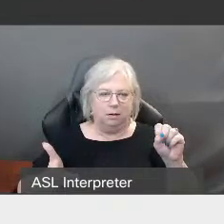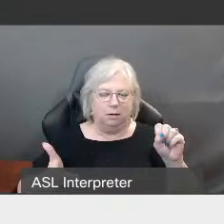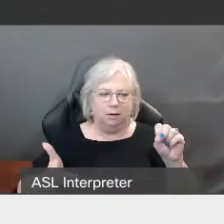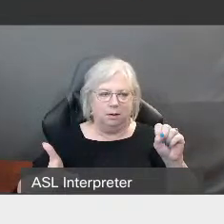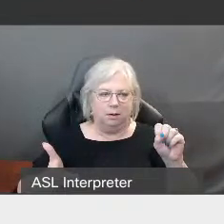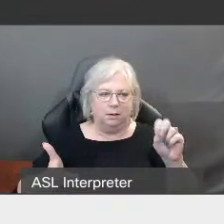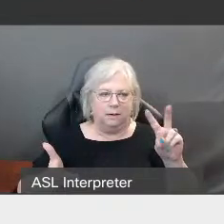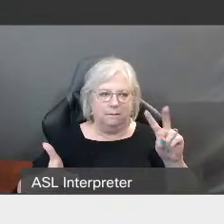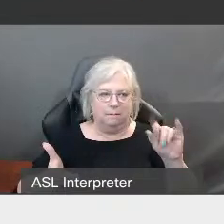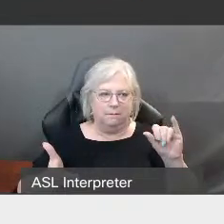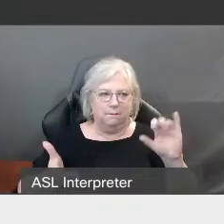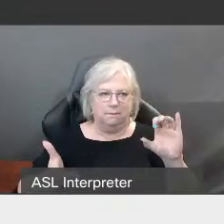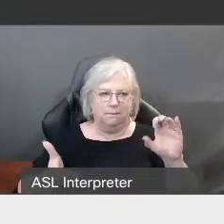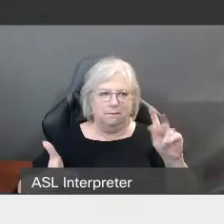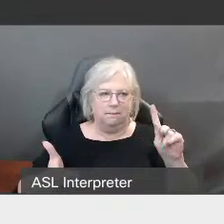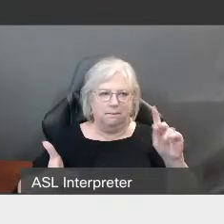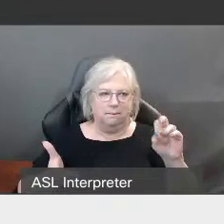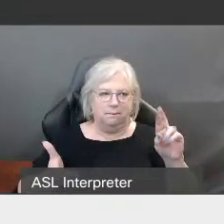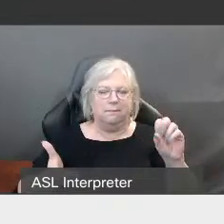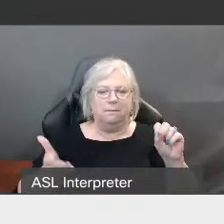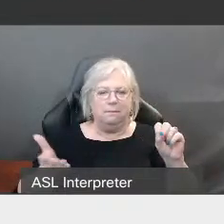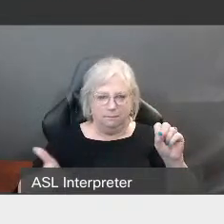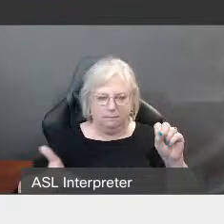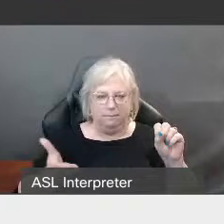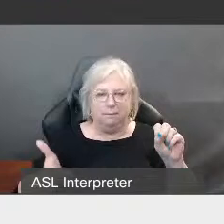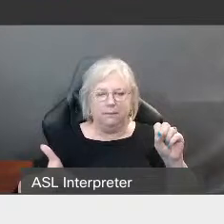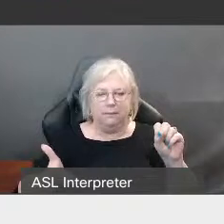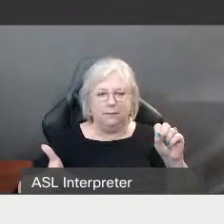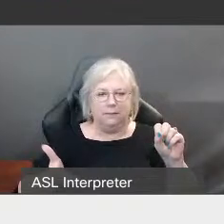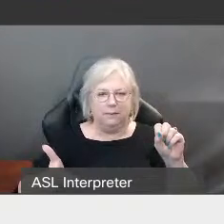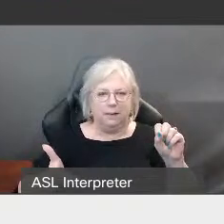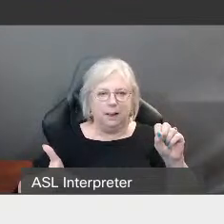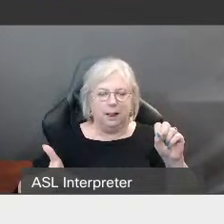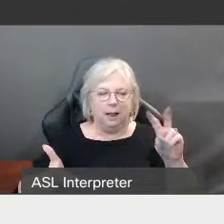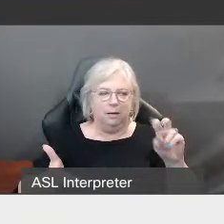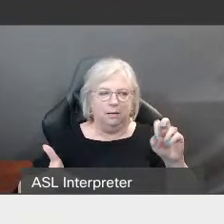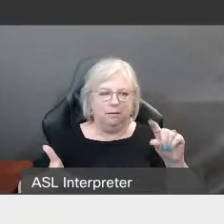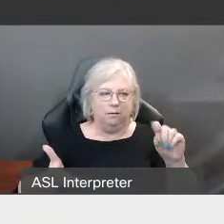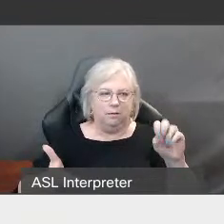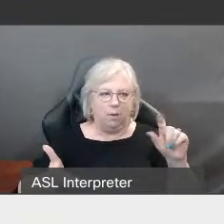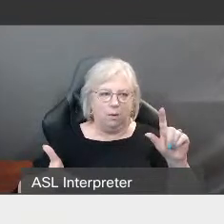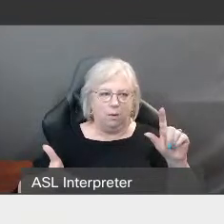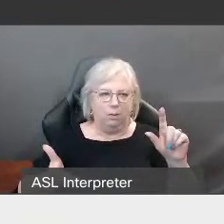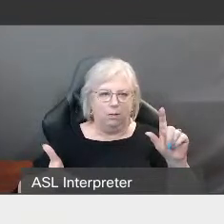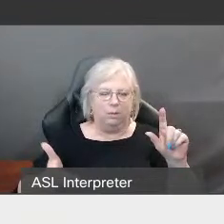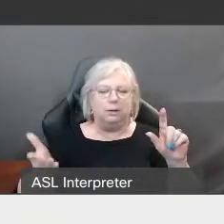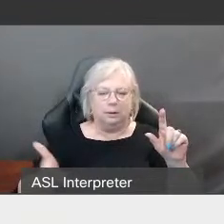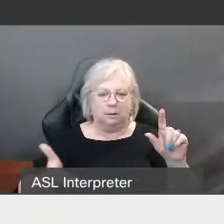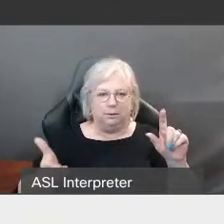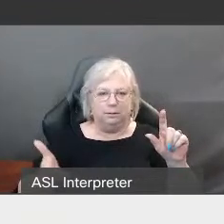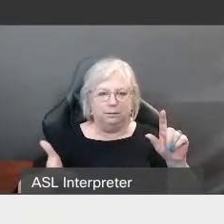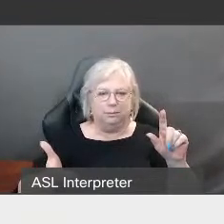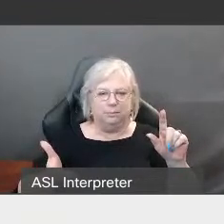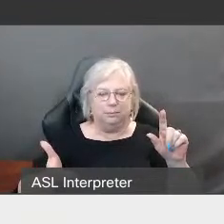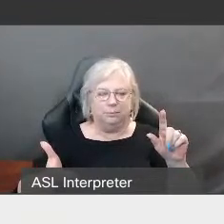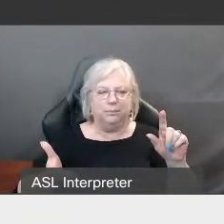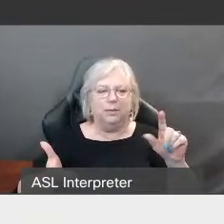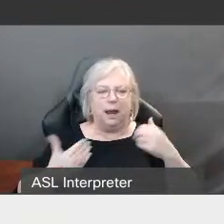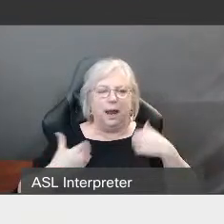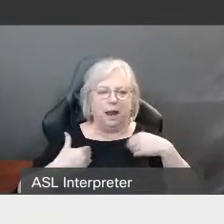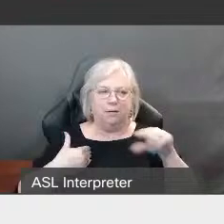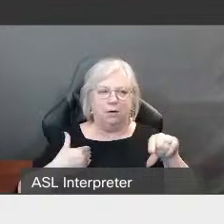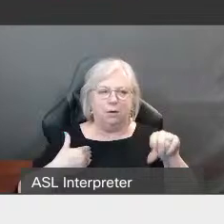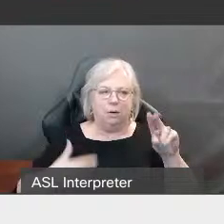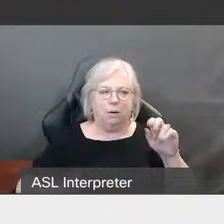Commissioner Vickers? Present. And Commissioner Vogel? Here. You have a